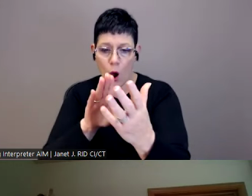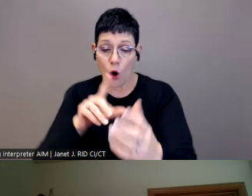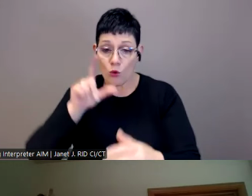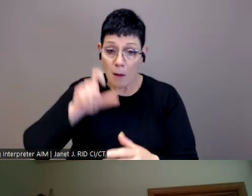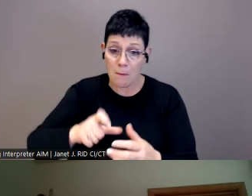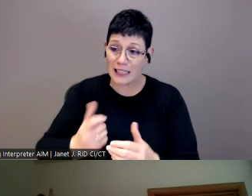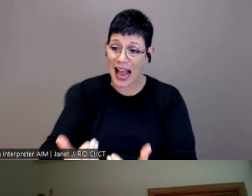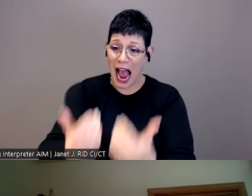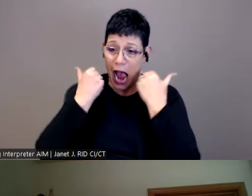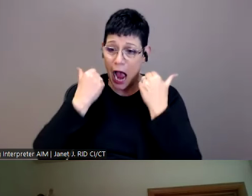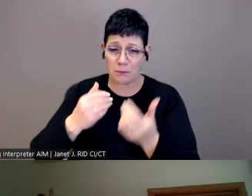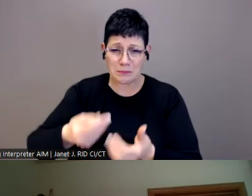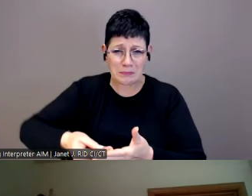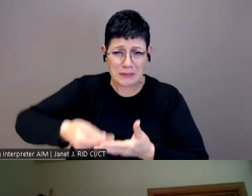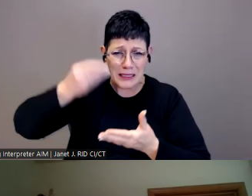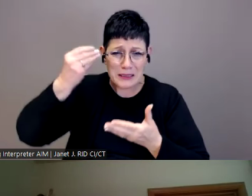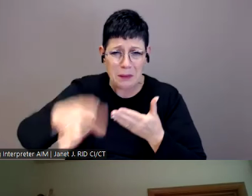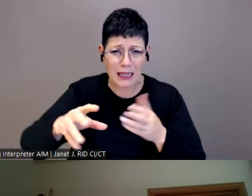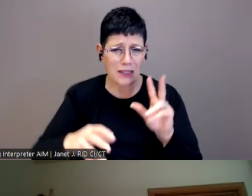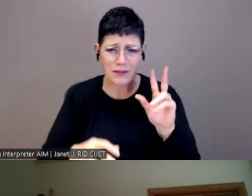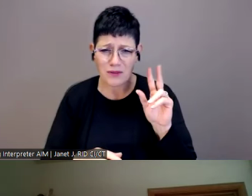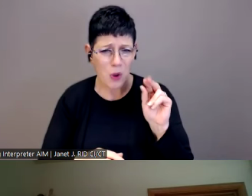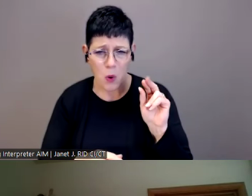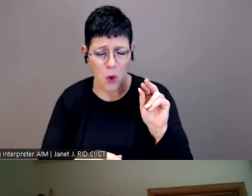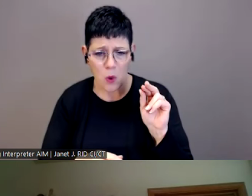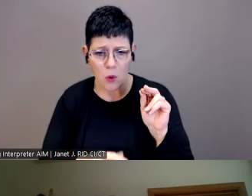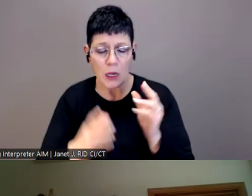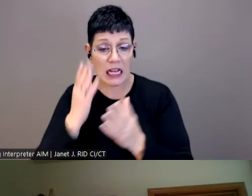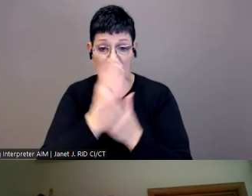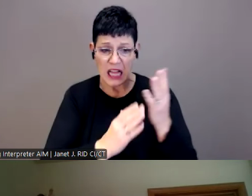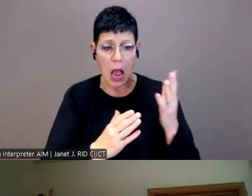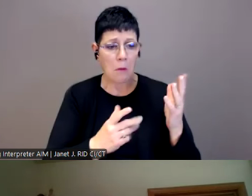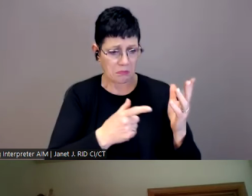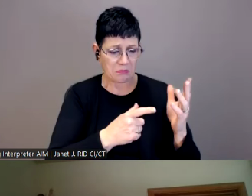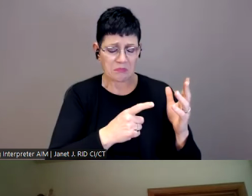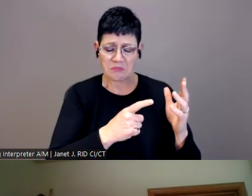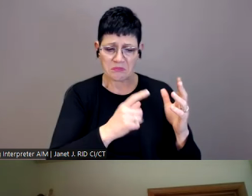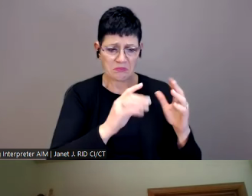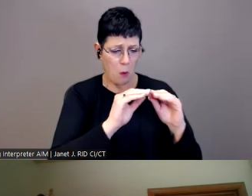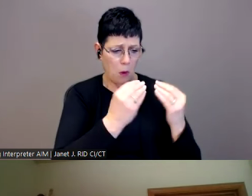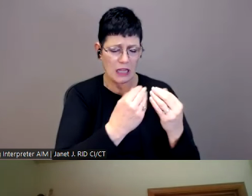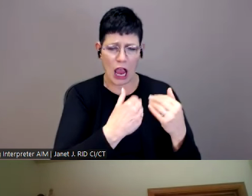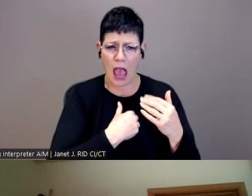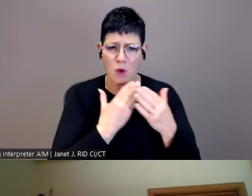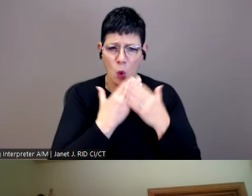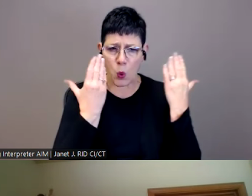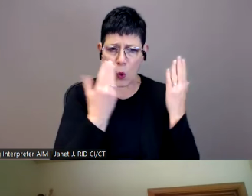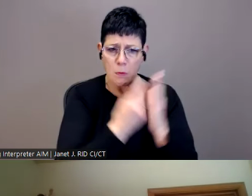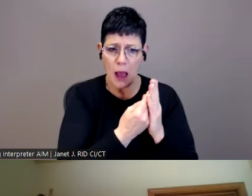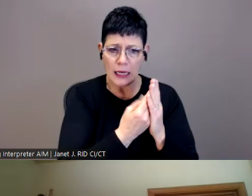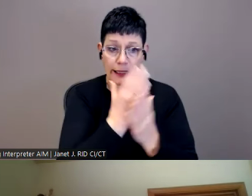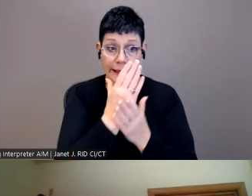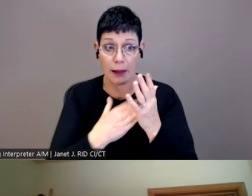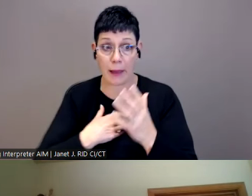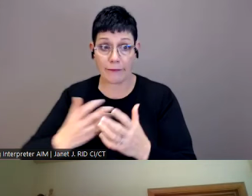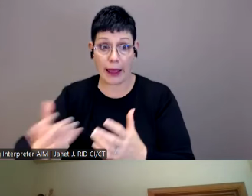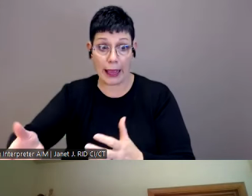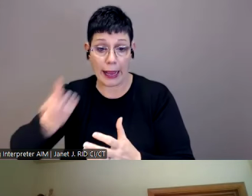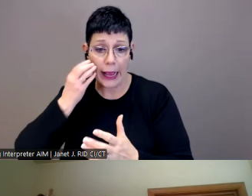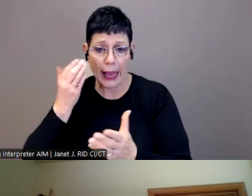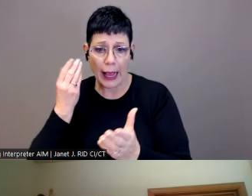all the time that have very little funds, all the way to these massive grants that you see that do requirement. You can tailor